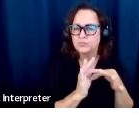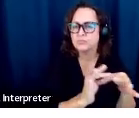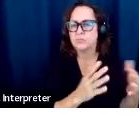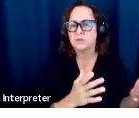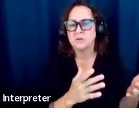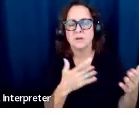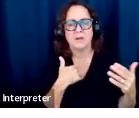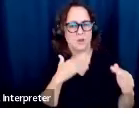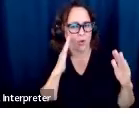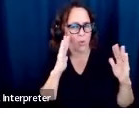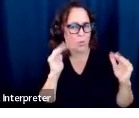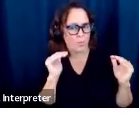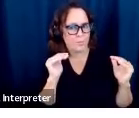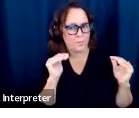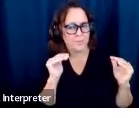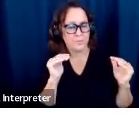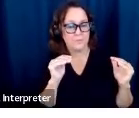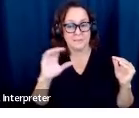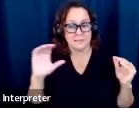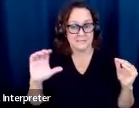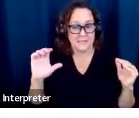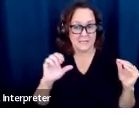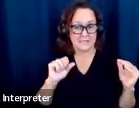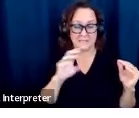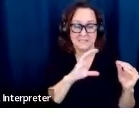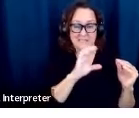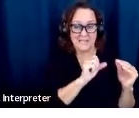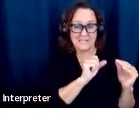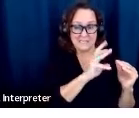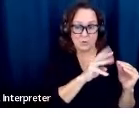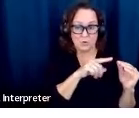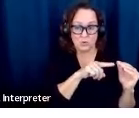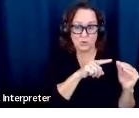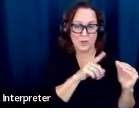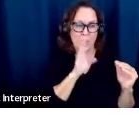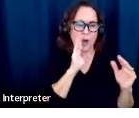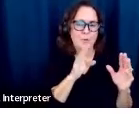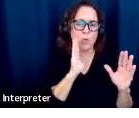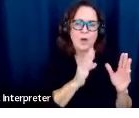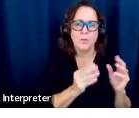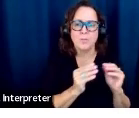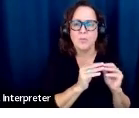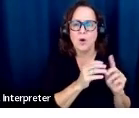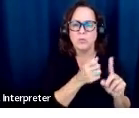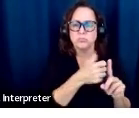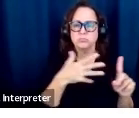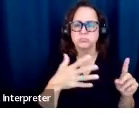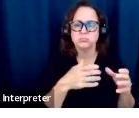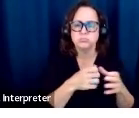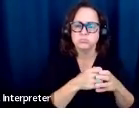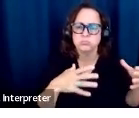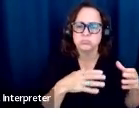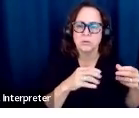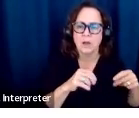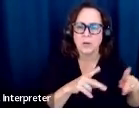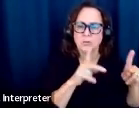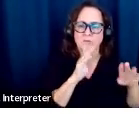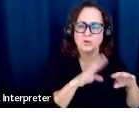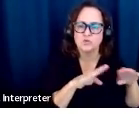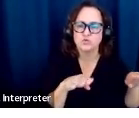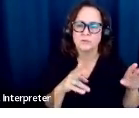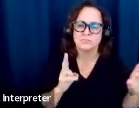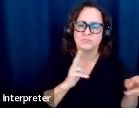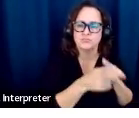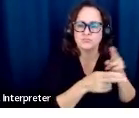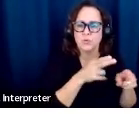that with the CSW there would be more opportunities for children on that